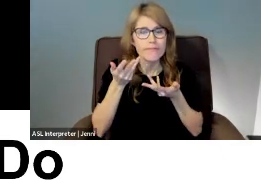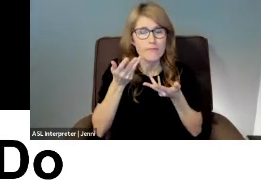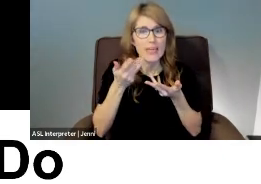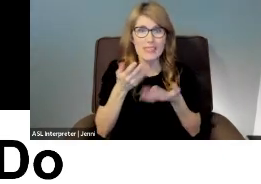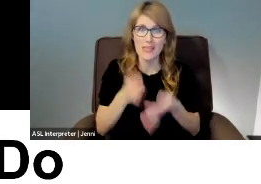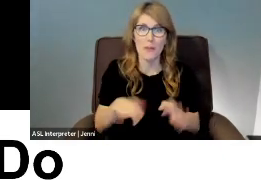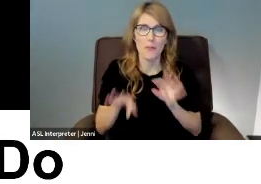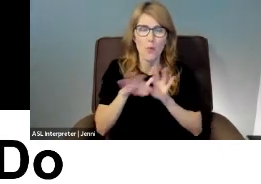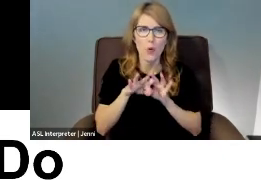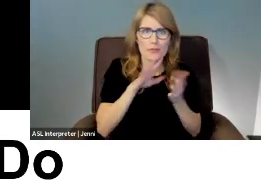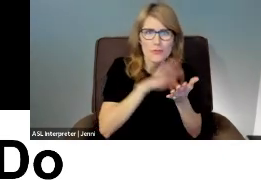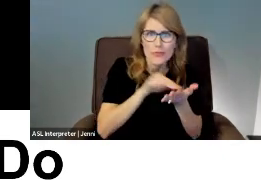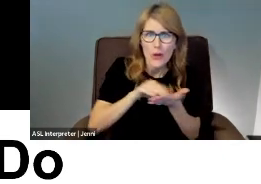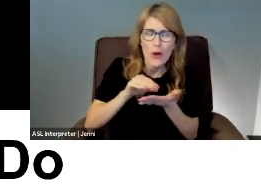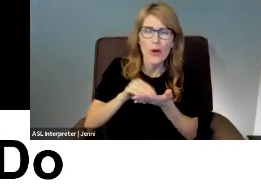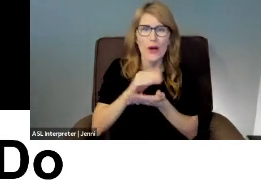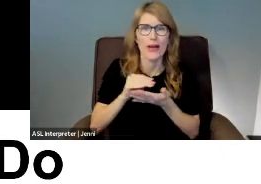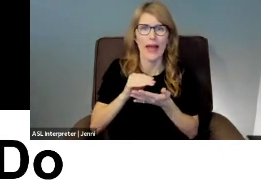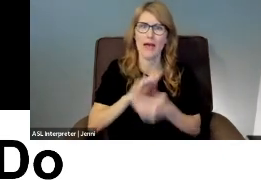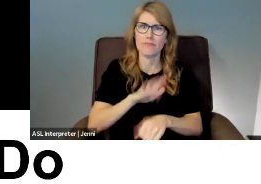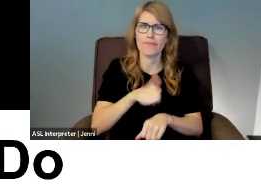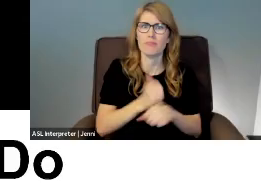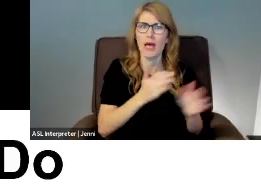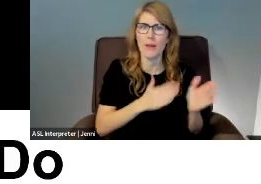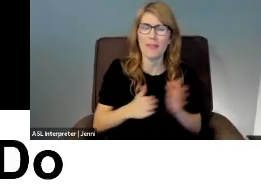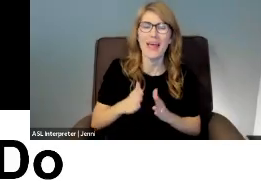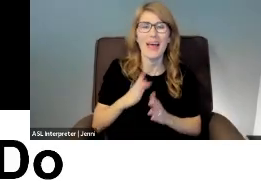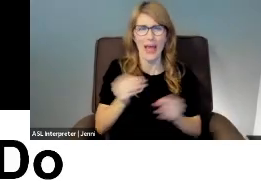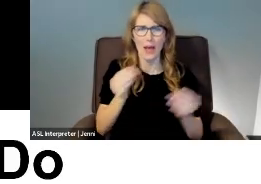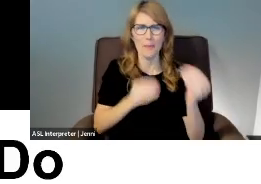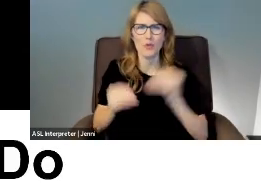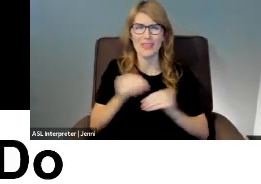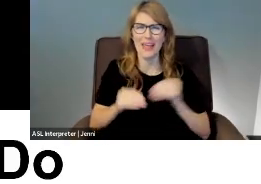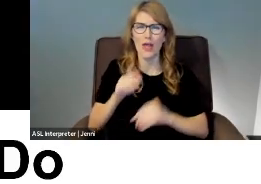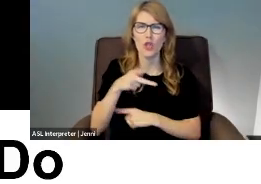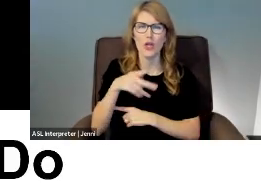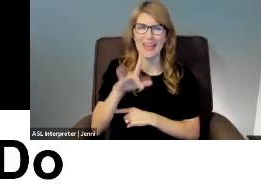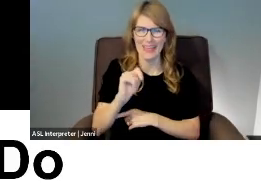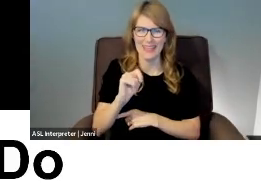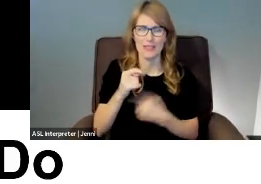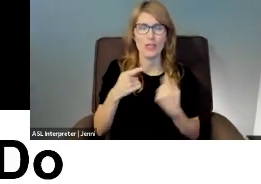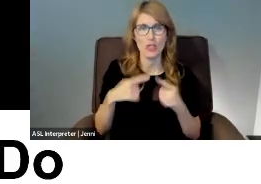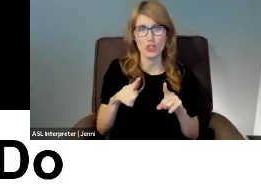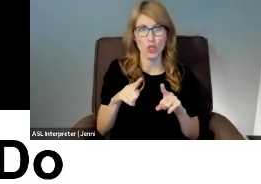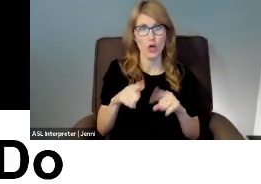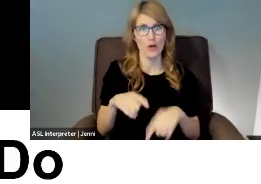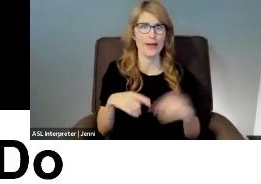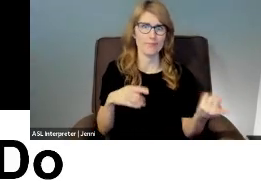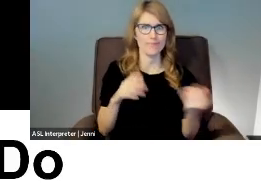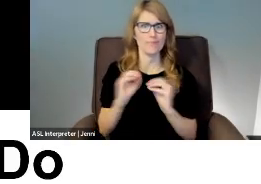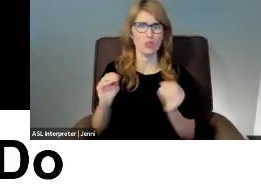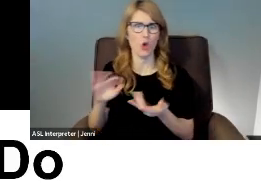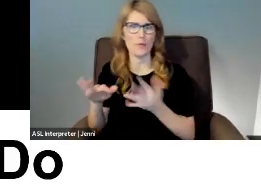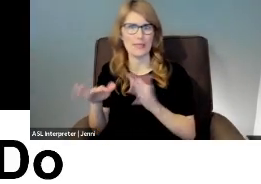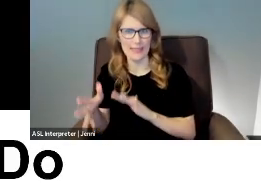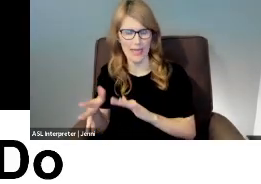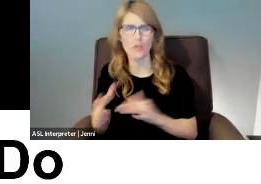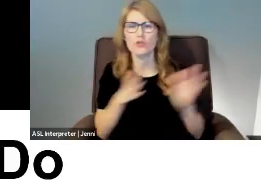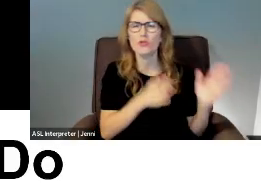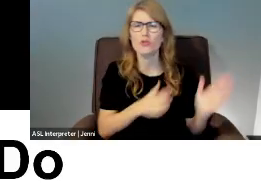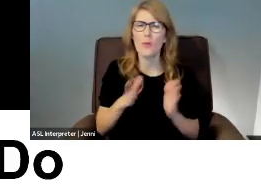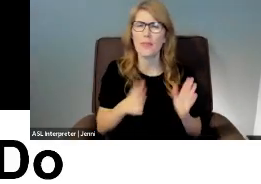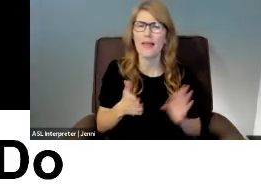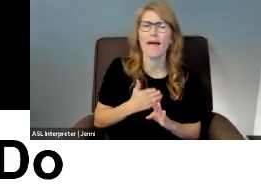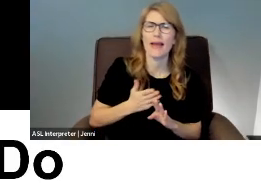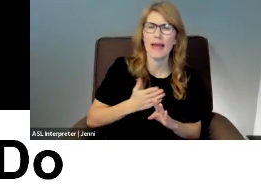to make a plan and build a kit during the blue sky times. So being proactive about